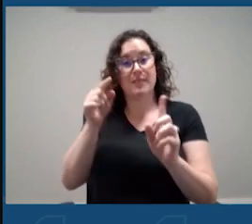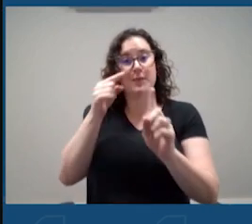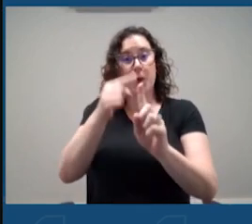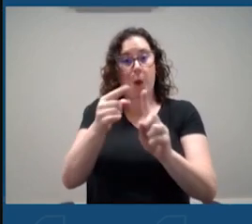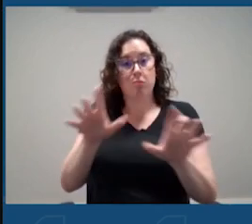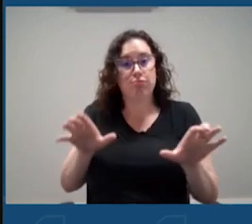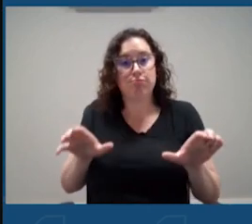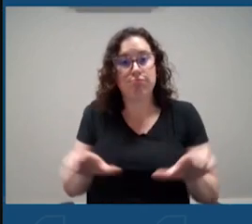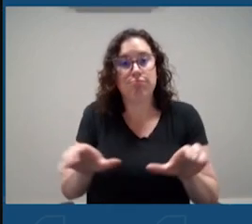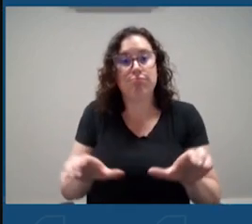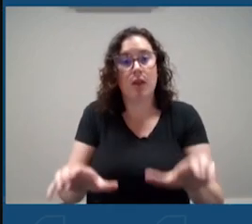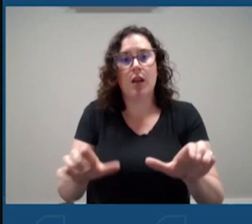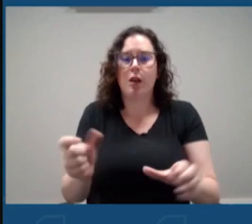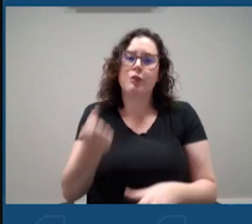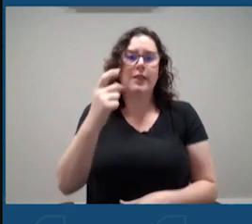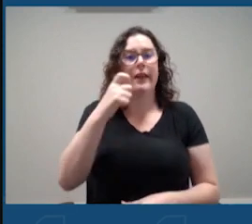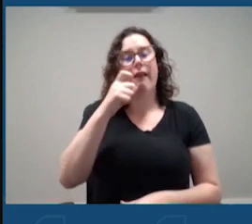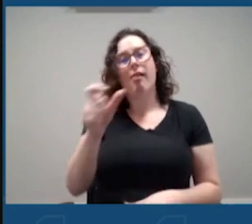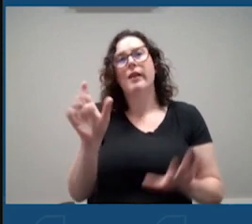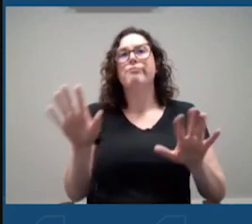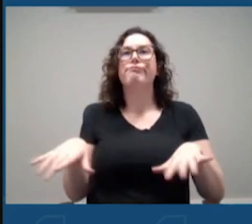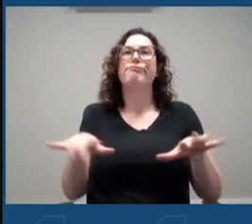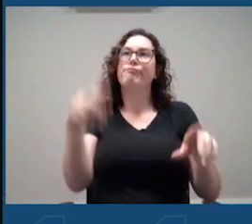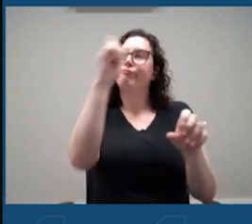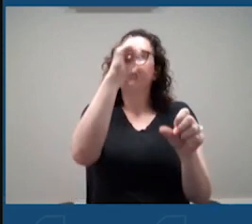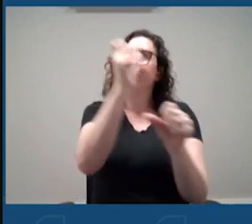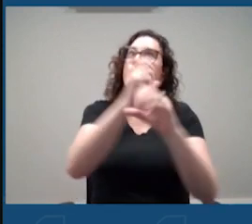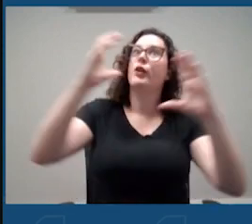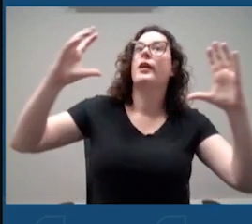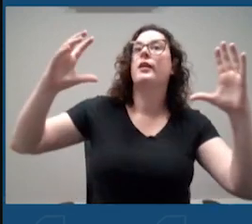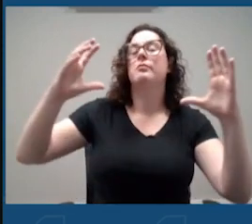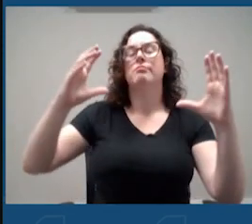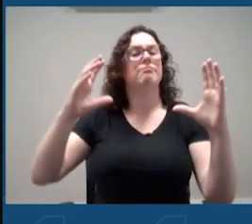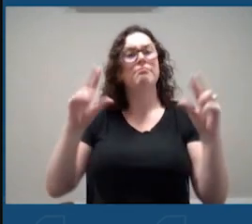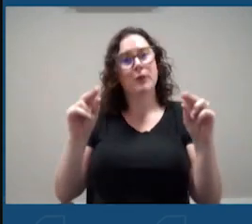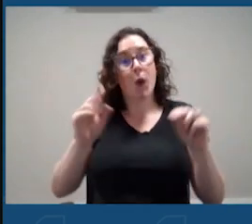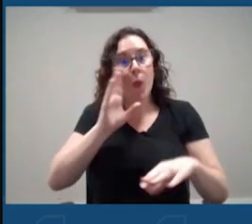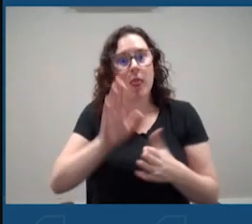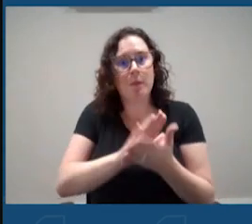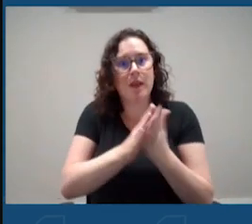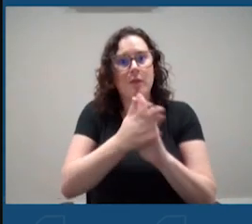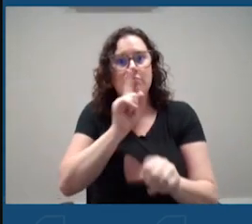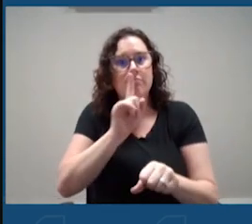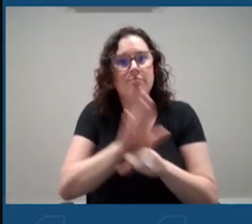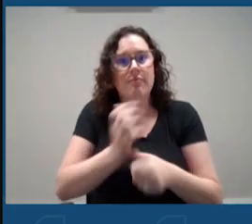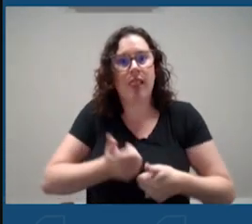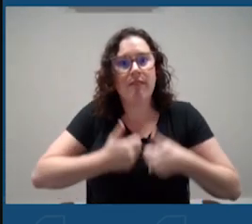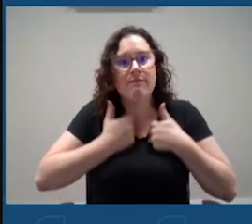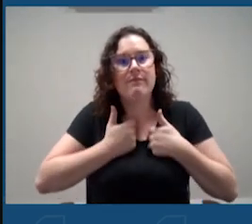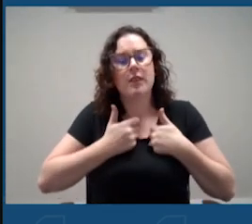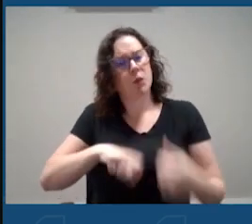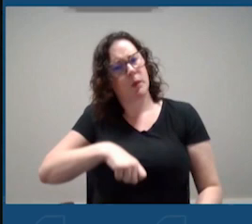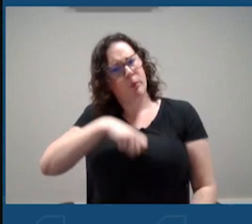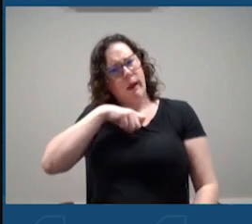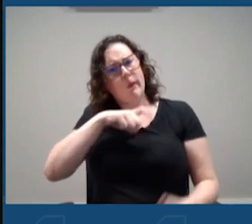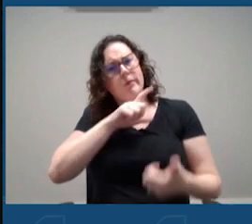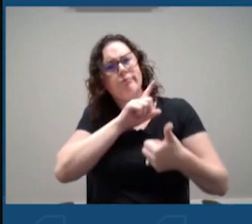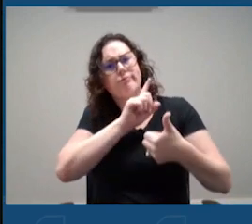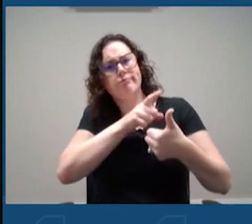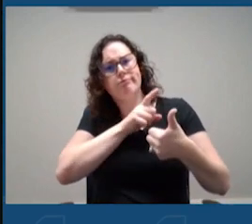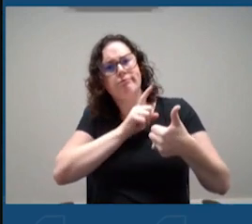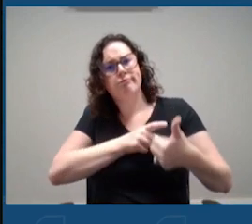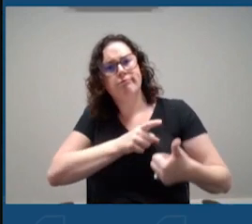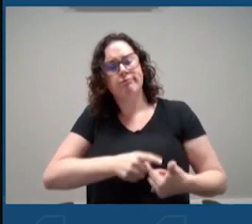pie-in-the-sky dreams. These are going to become a reality. So we're proud of these goals. And here in New York, we are not